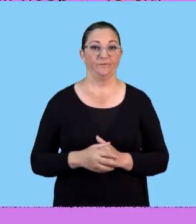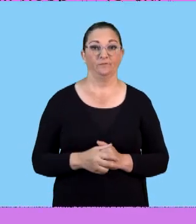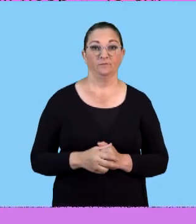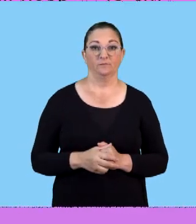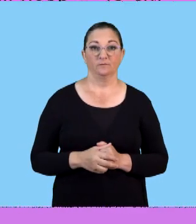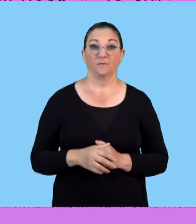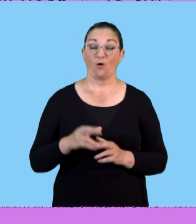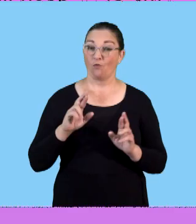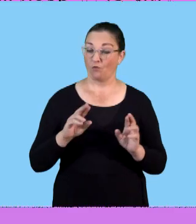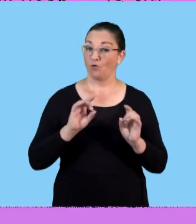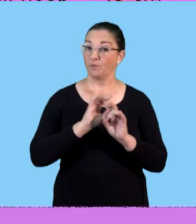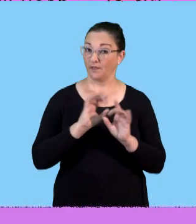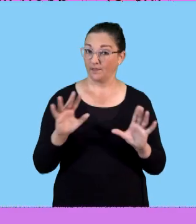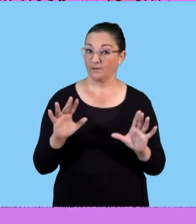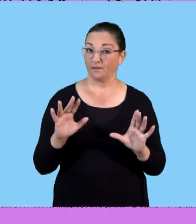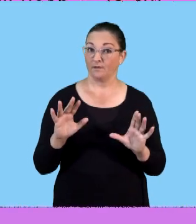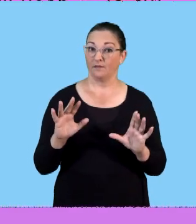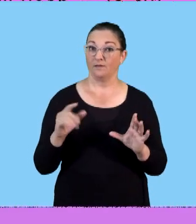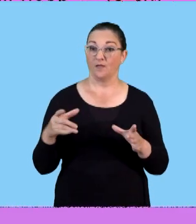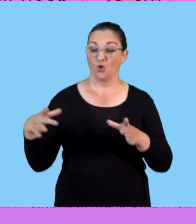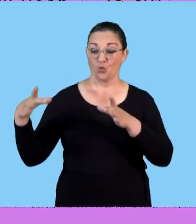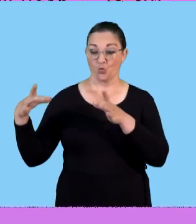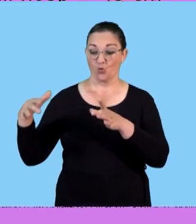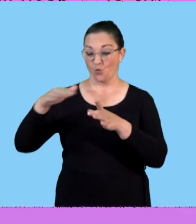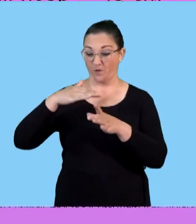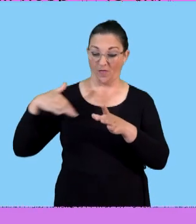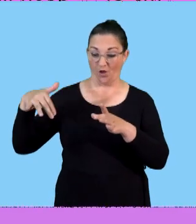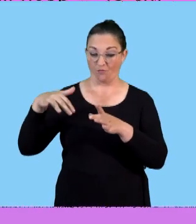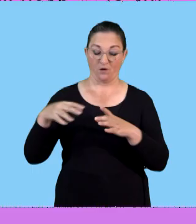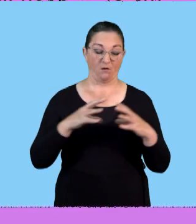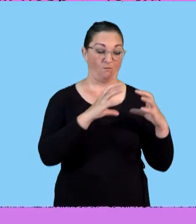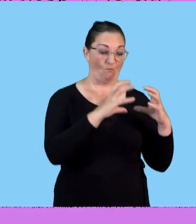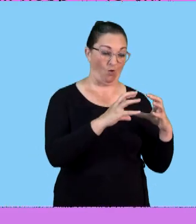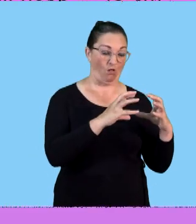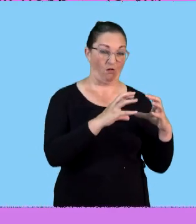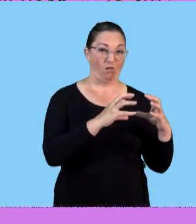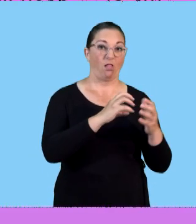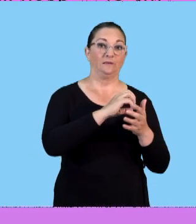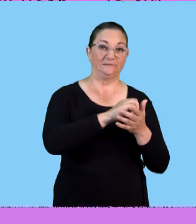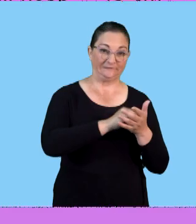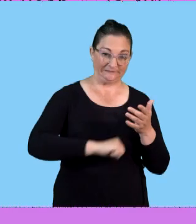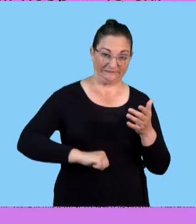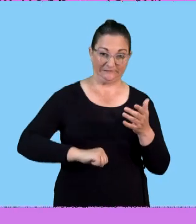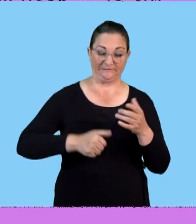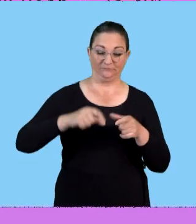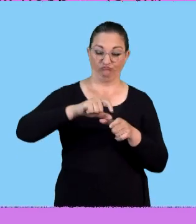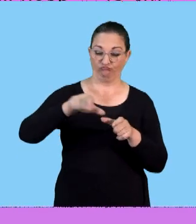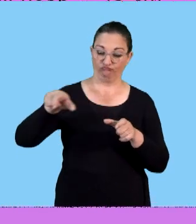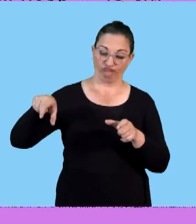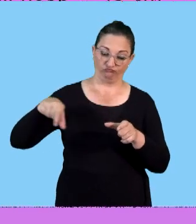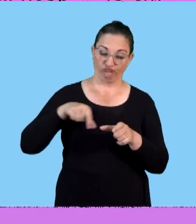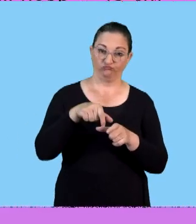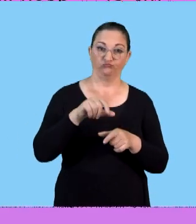1,107,52358 squared centimeters. Guys, I hope that's clear. So I took the area of the hoop, subtracted that the area of